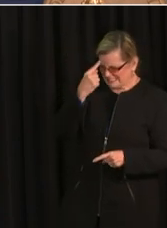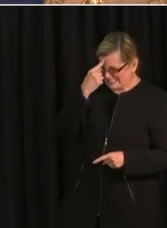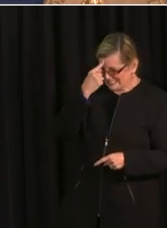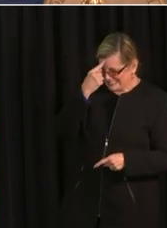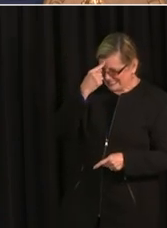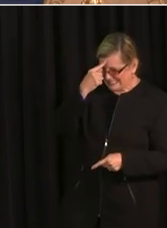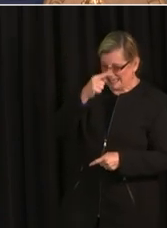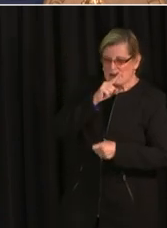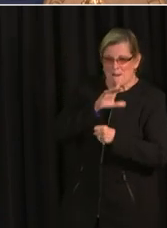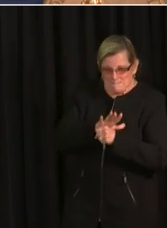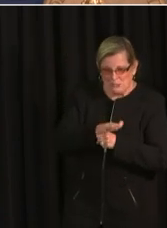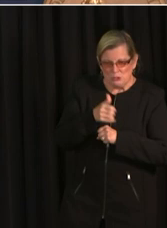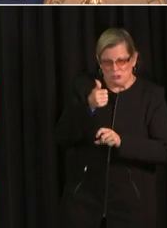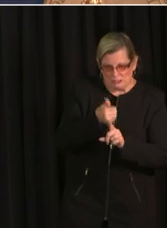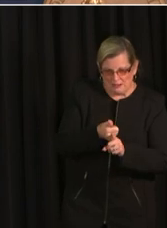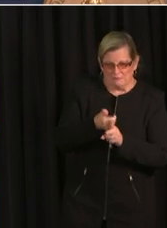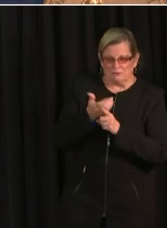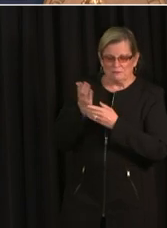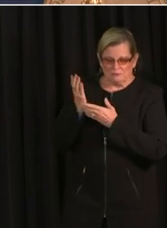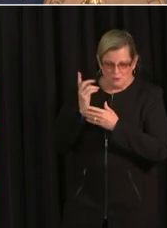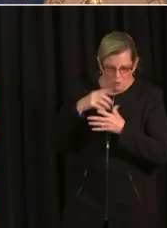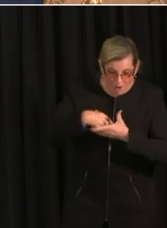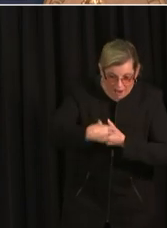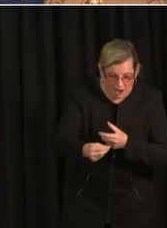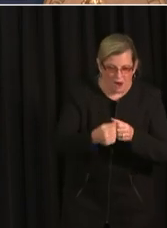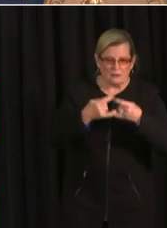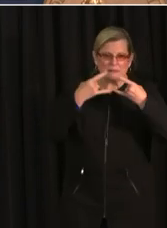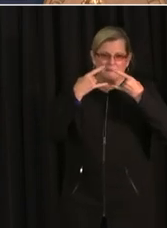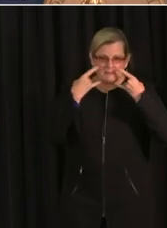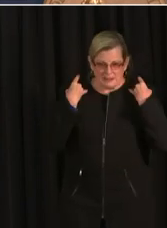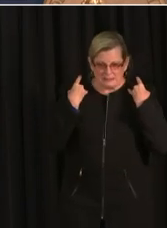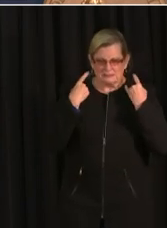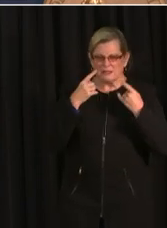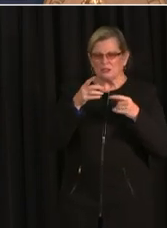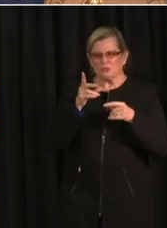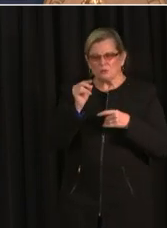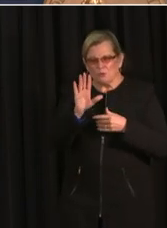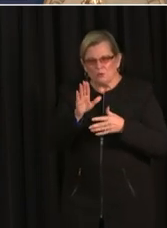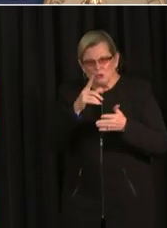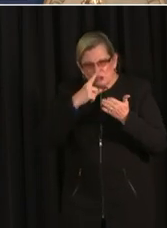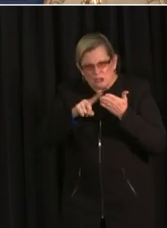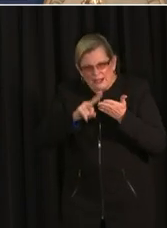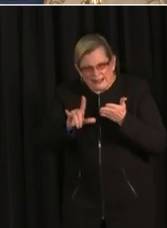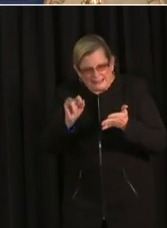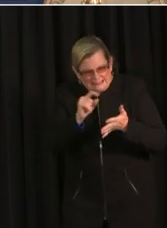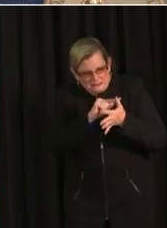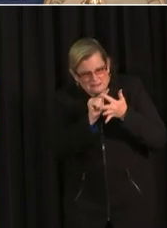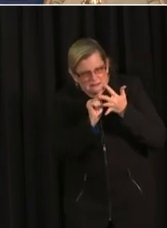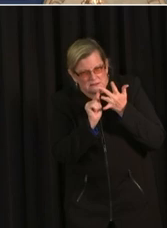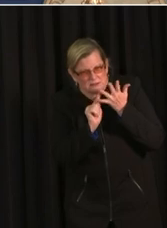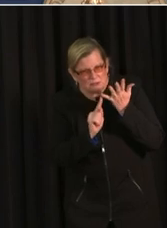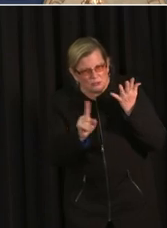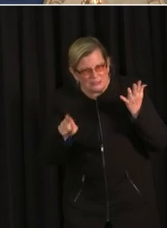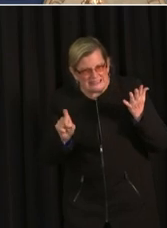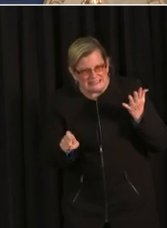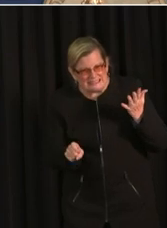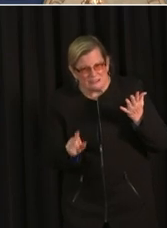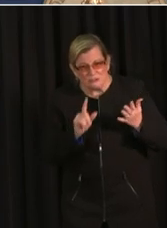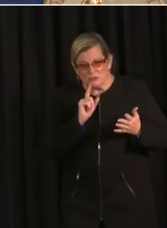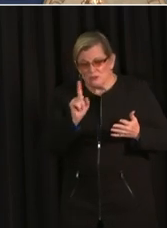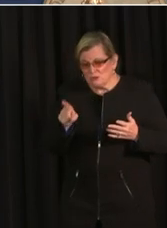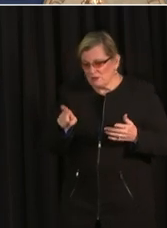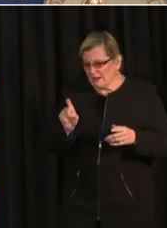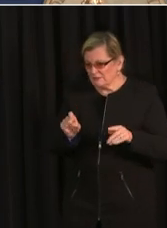keep us safe. And also, feel free to remind your friends or family of this list as